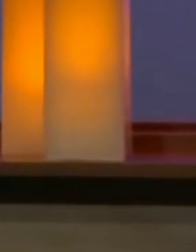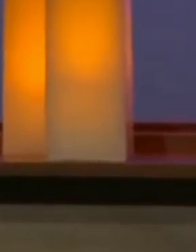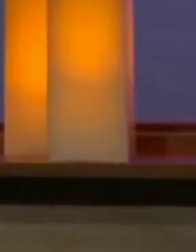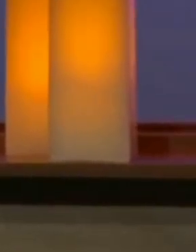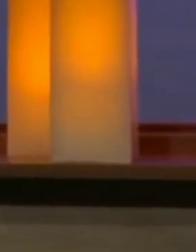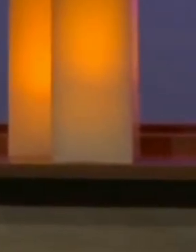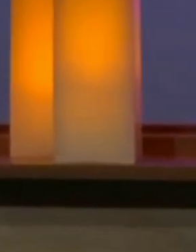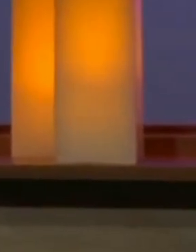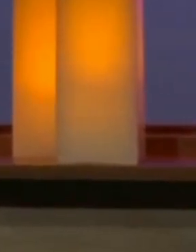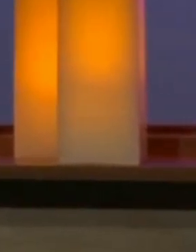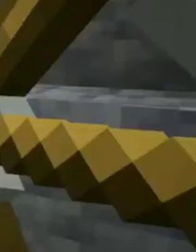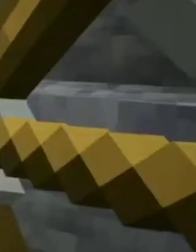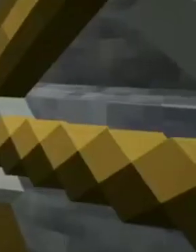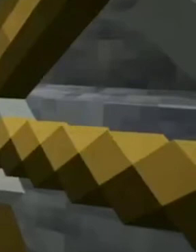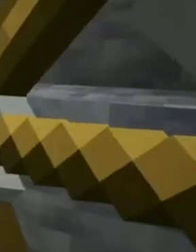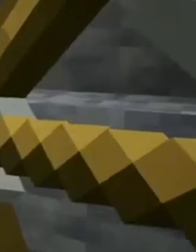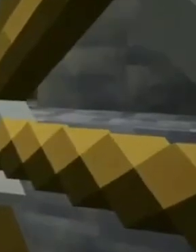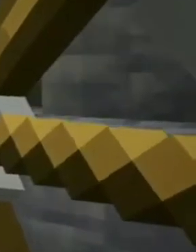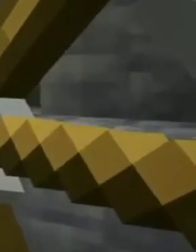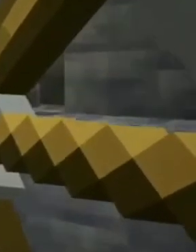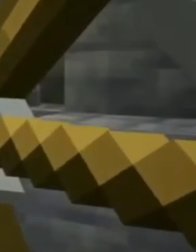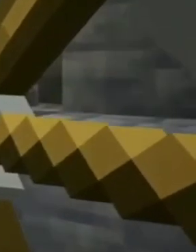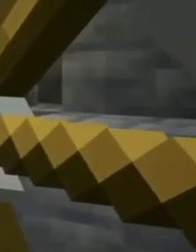that we've talked about today.